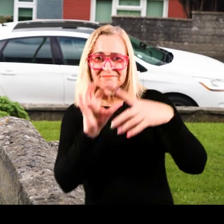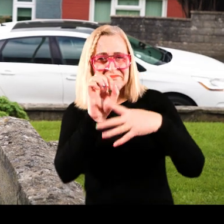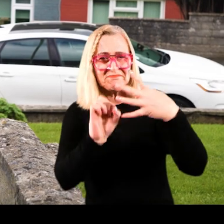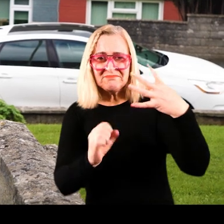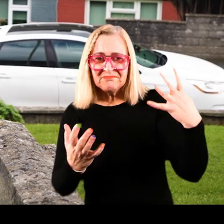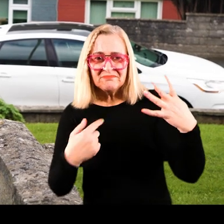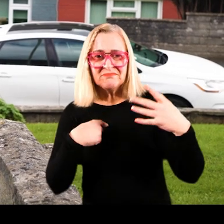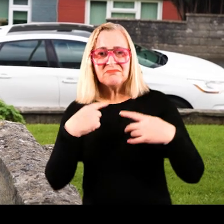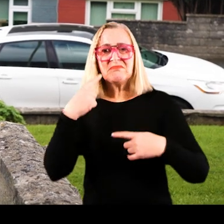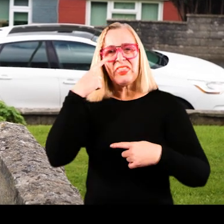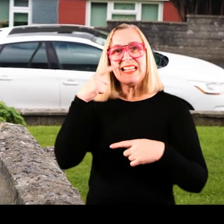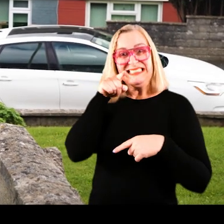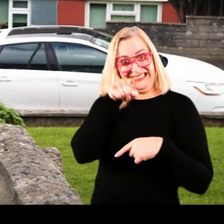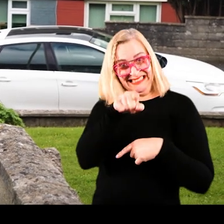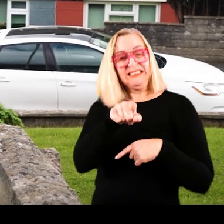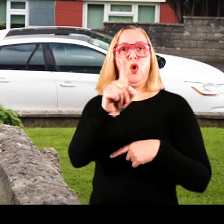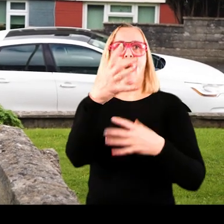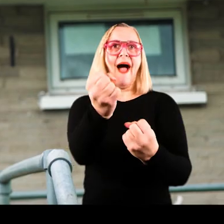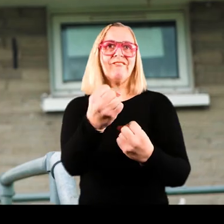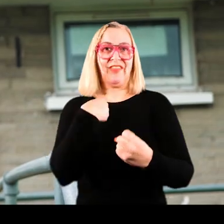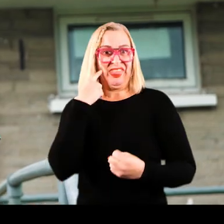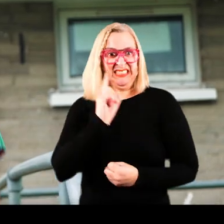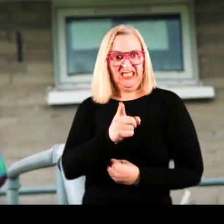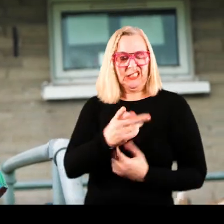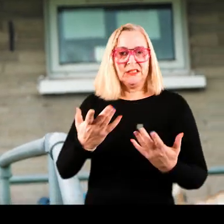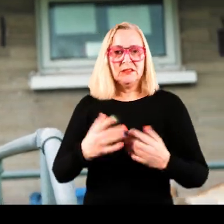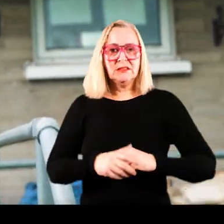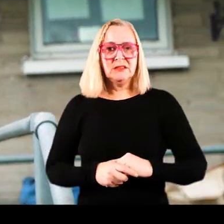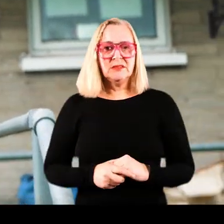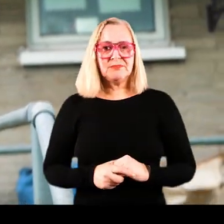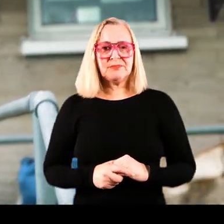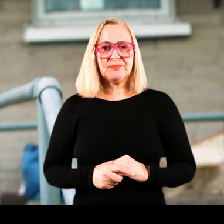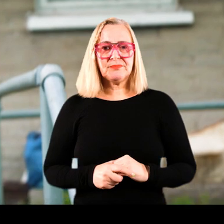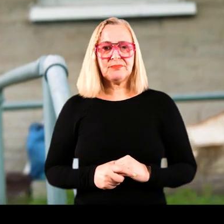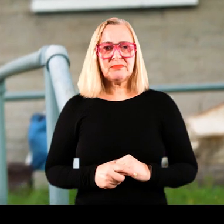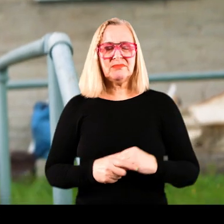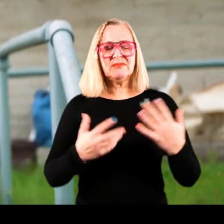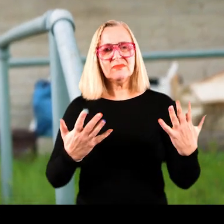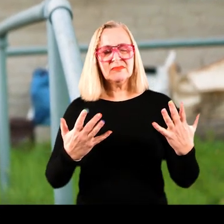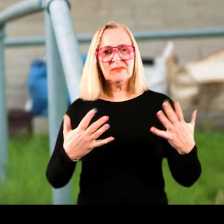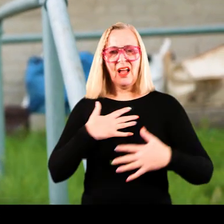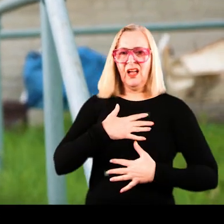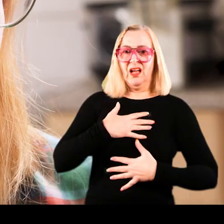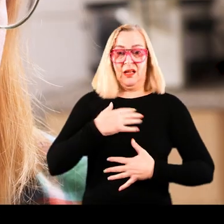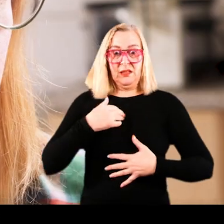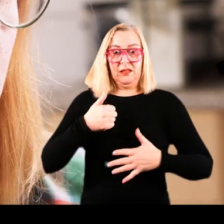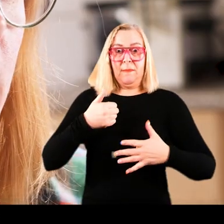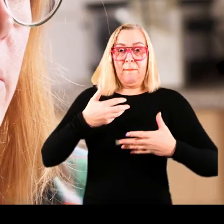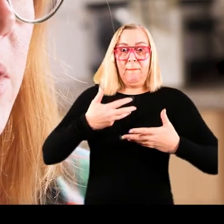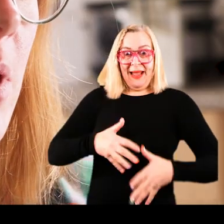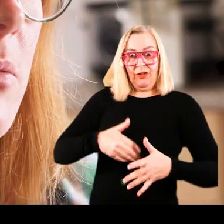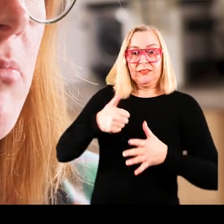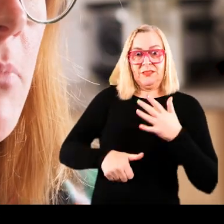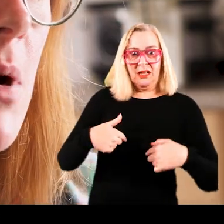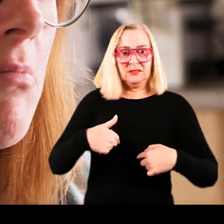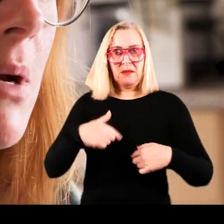you've been diagnosed with. I think, and I'm confident, she said, this is what you've got. So almost instantaneously, when I started my